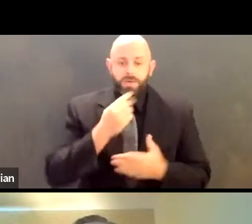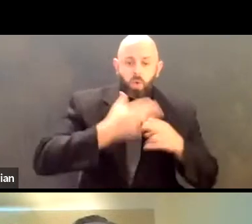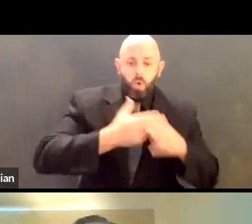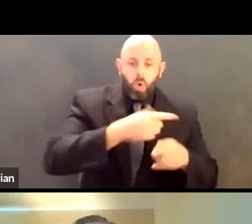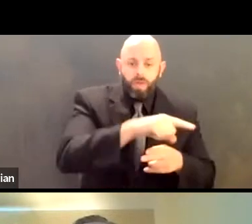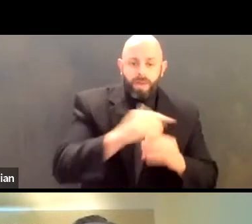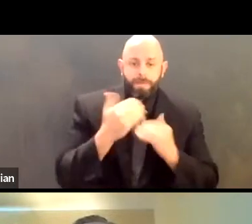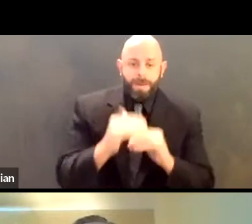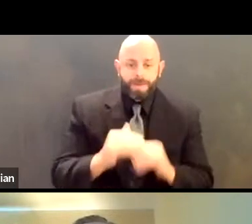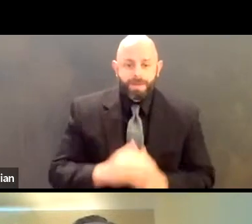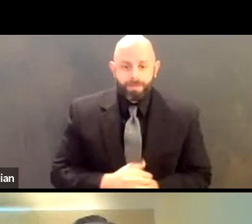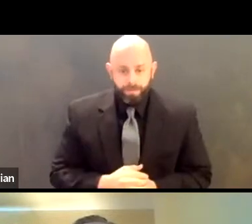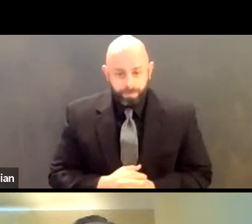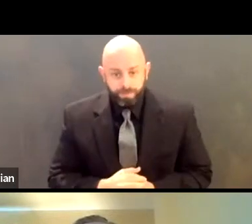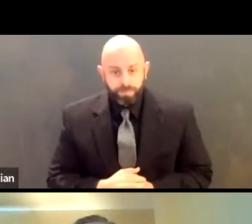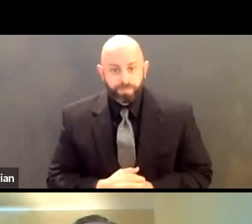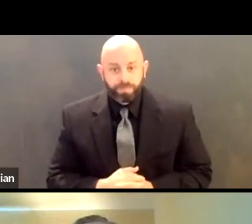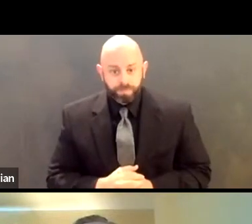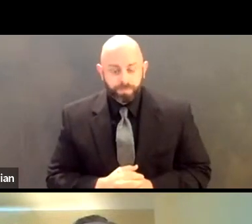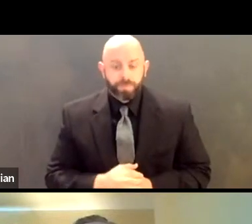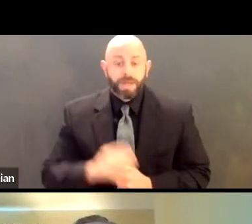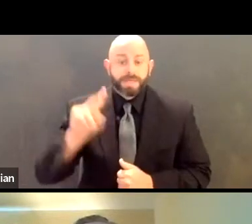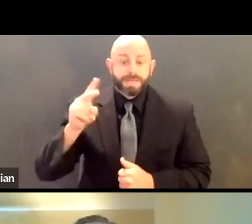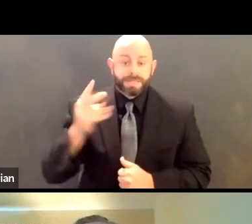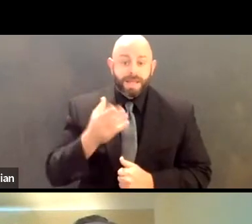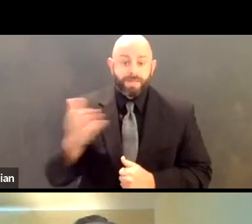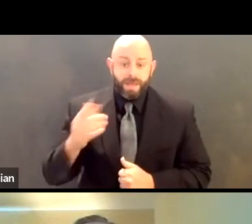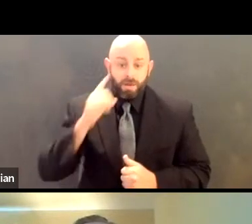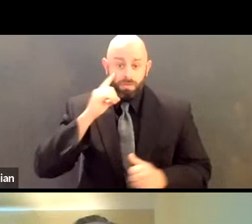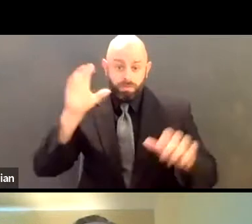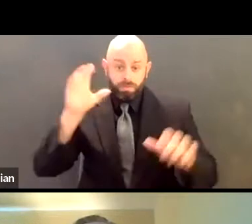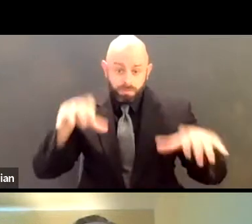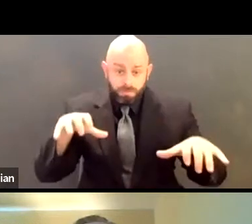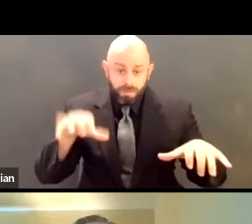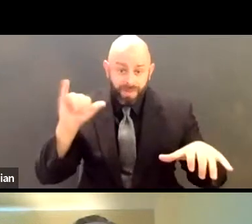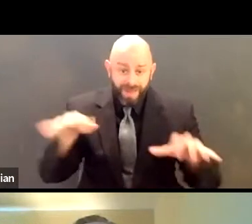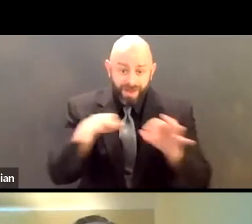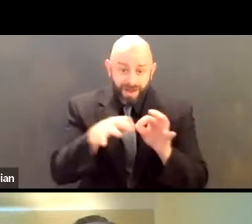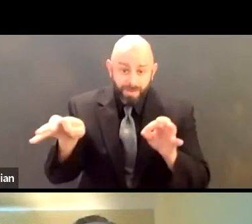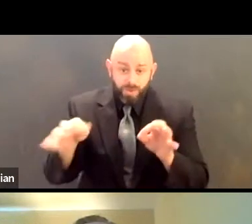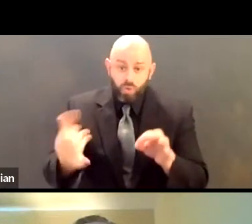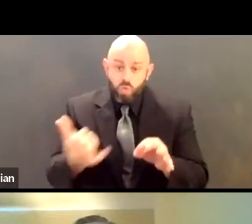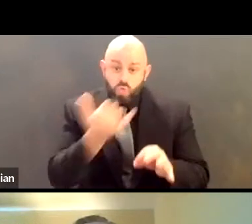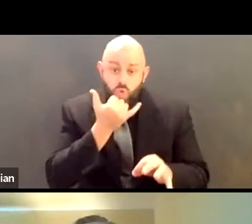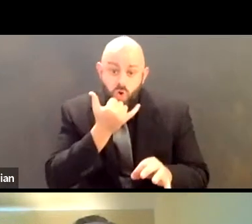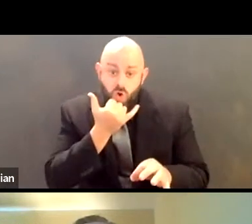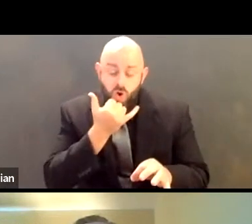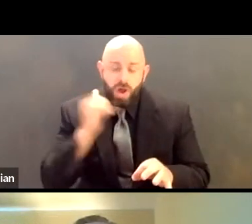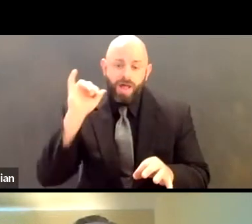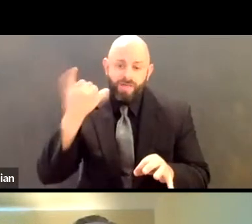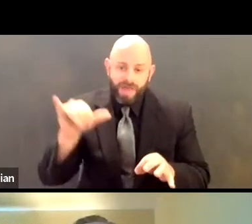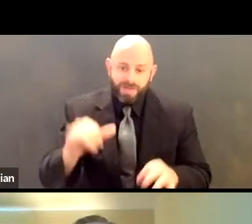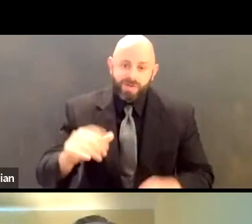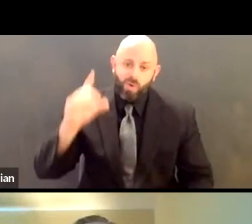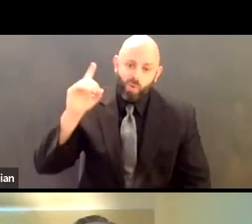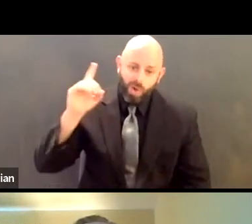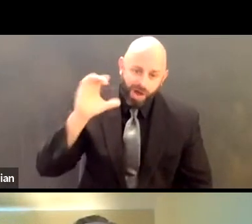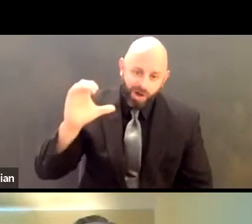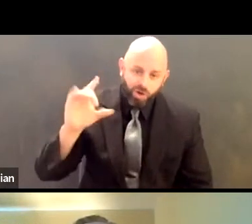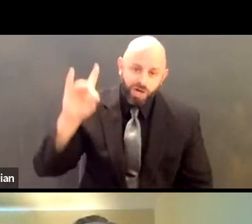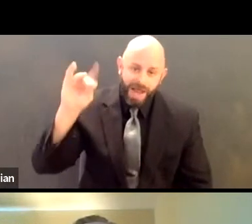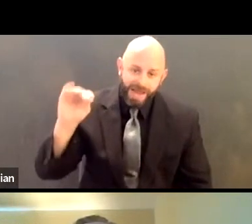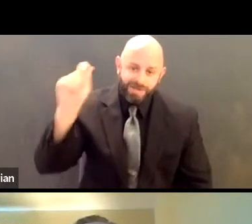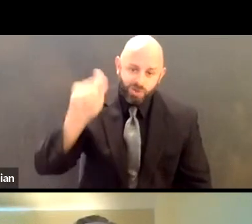The second thing, and this is what floors me, is that's not just wrong. That's 180 degrees wrong. That's the